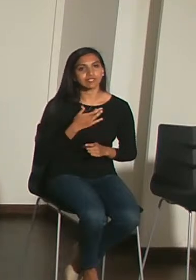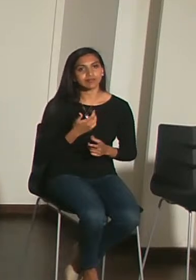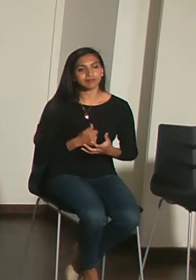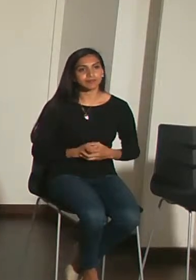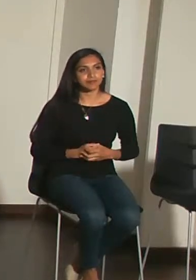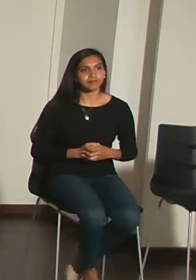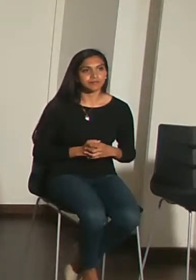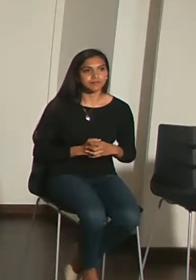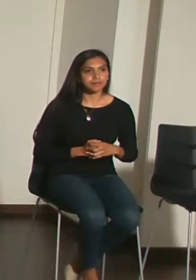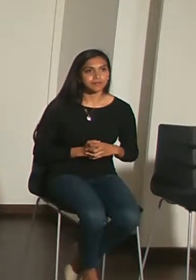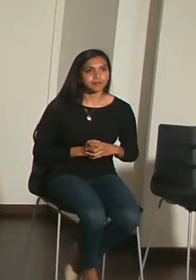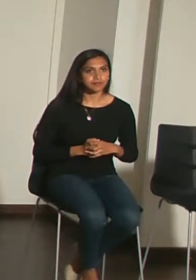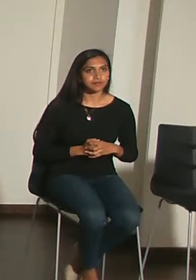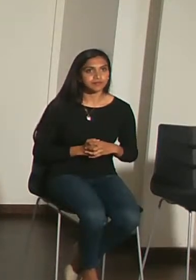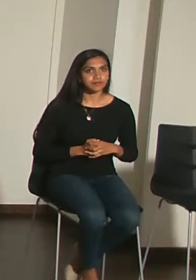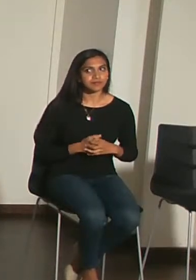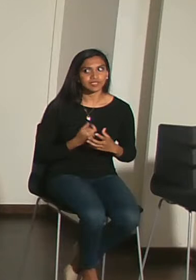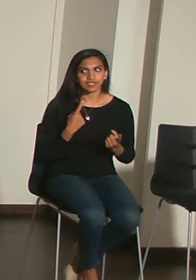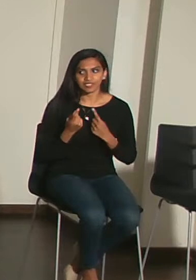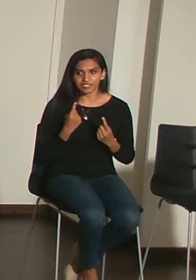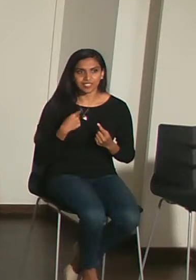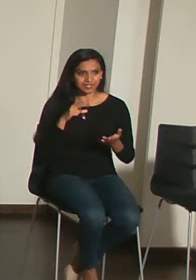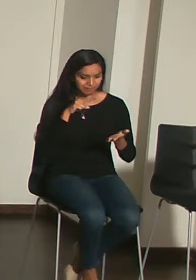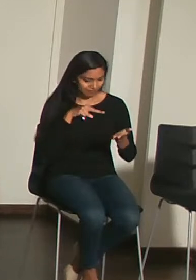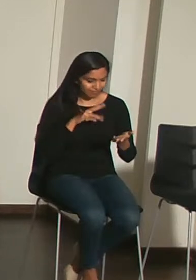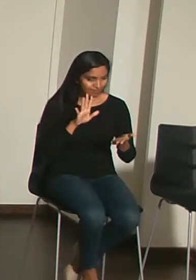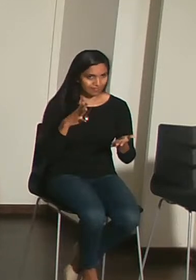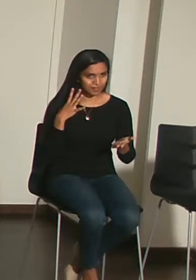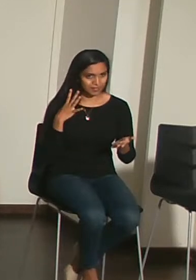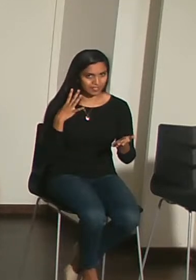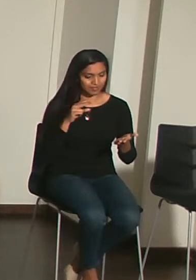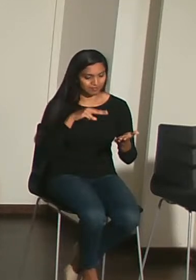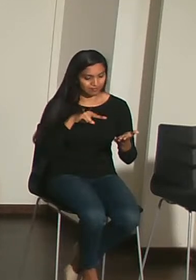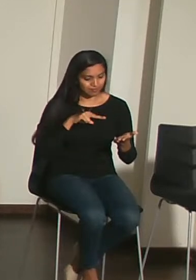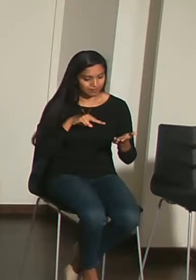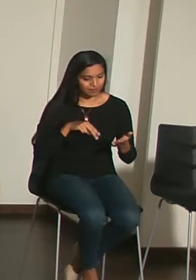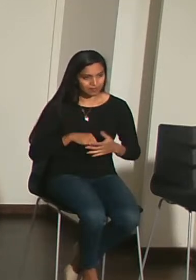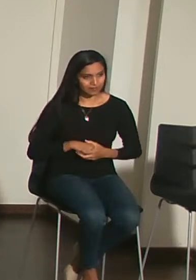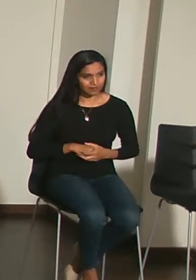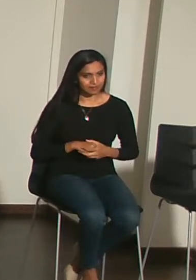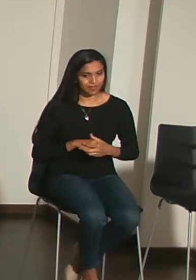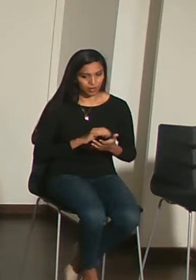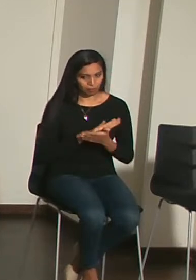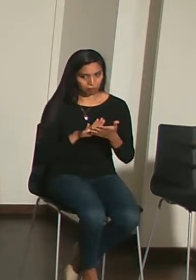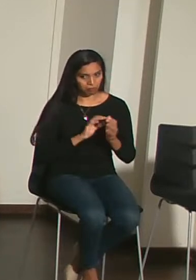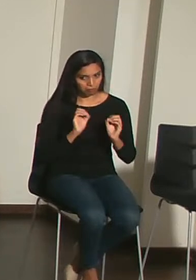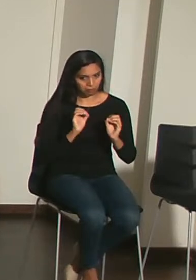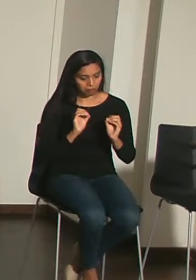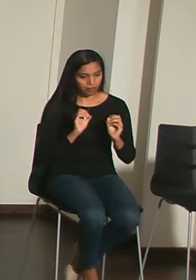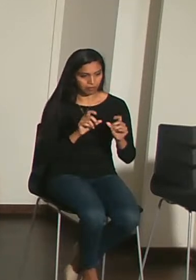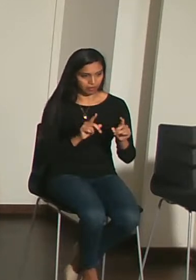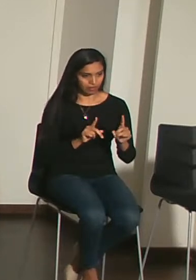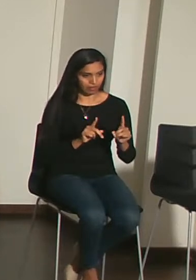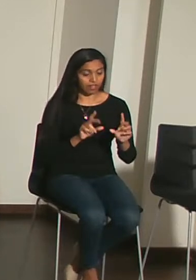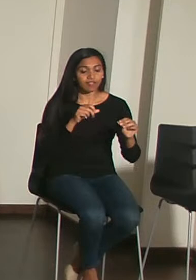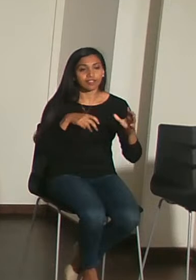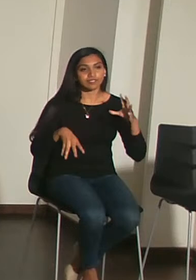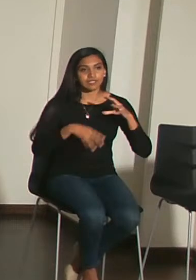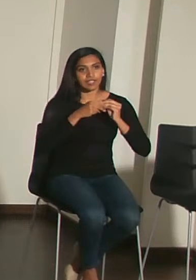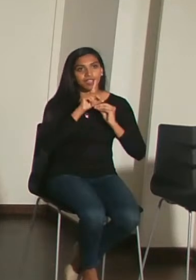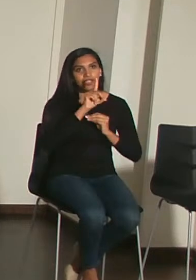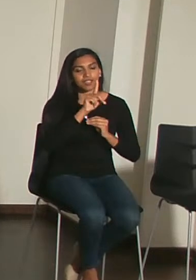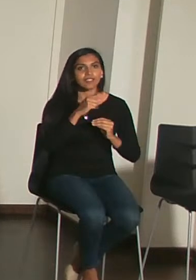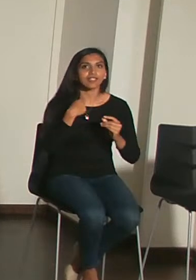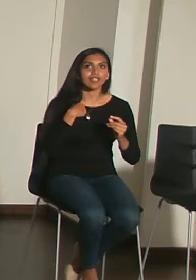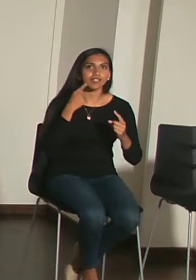Um, Let me check my notes if I've written something. No, but I don't think so. Yes, but I do think that